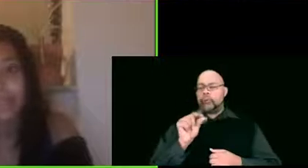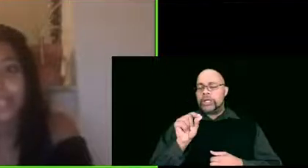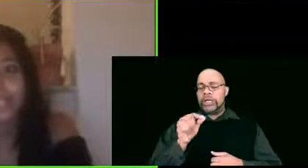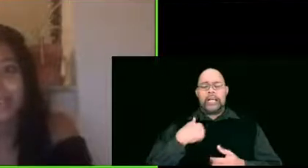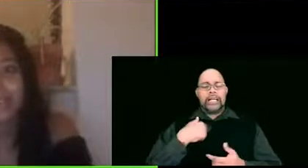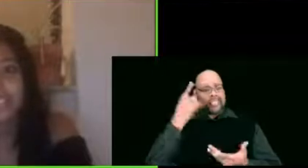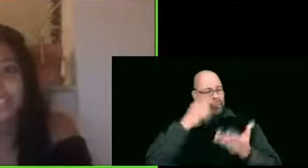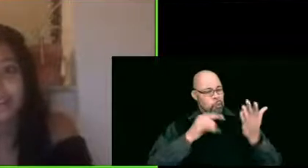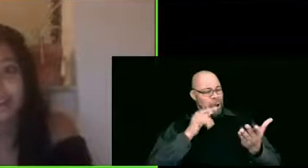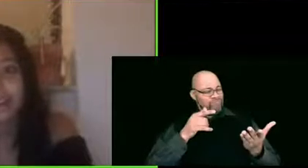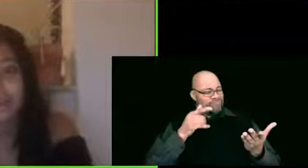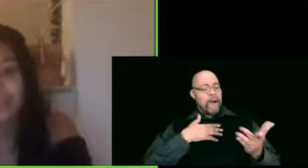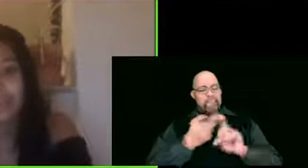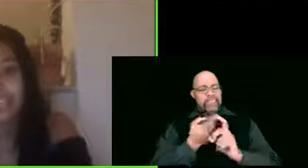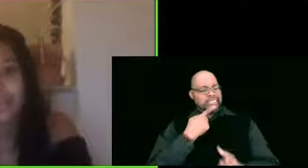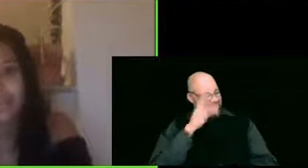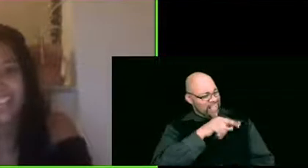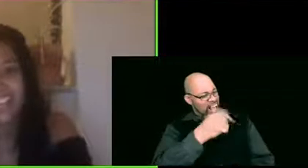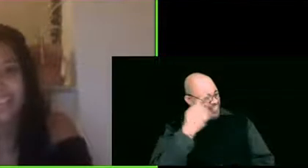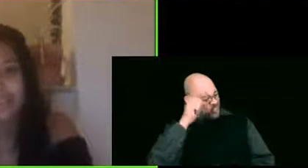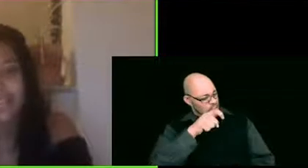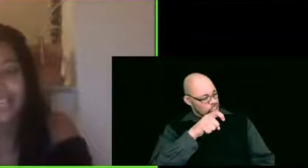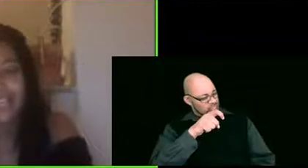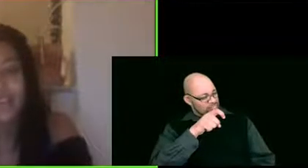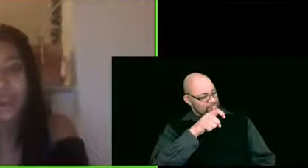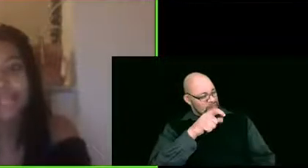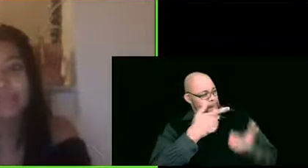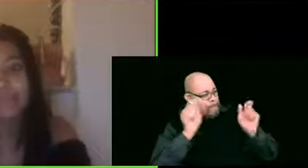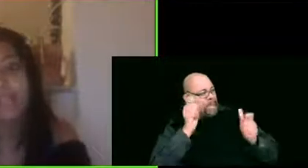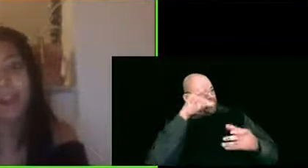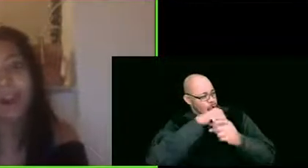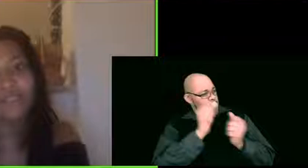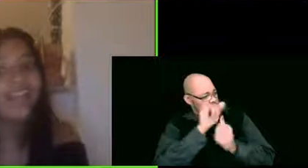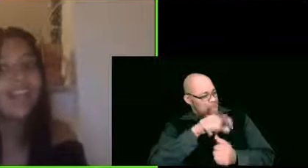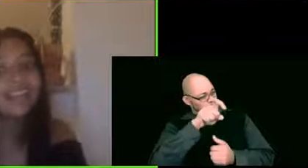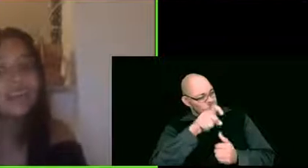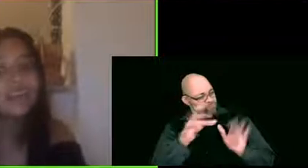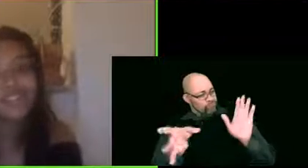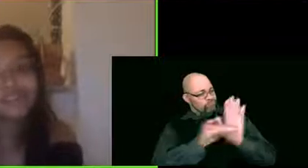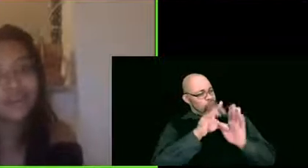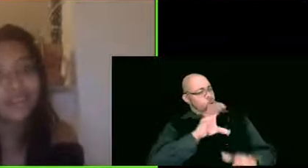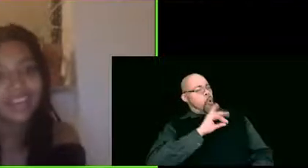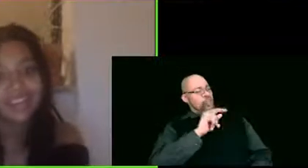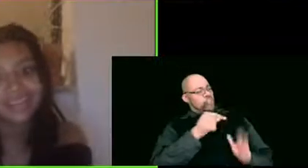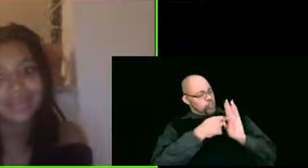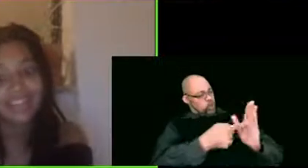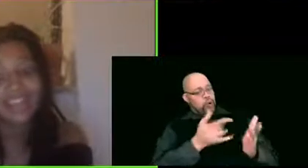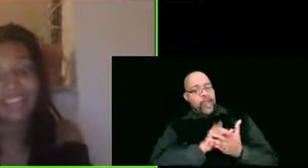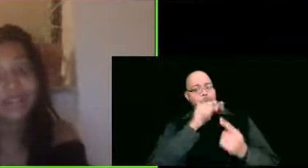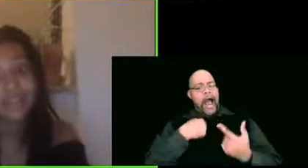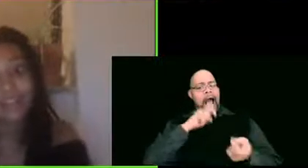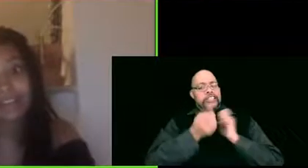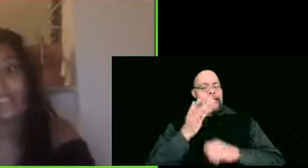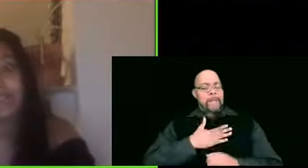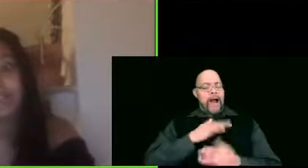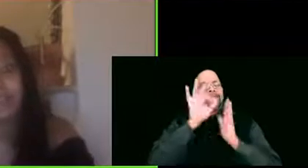probably about 20, when I was like, do you know what? It was a friend of mine who was like, I feel like you're kind of a big part of that, and you should be owning it and doing it.